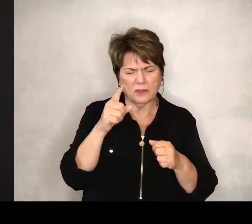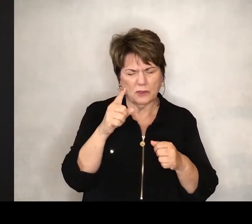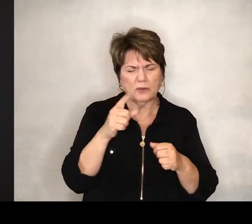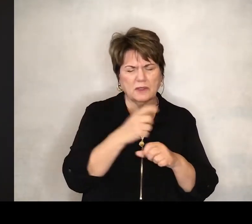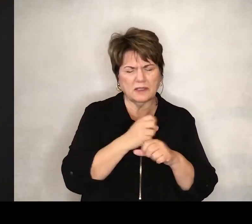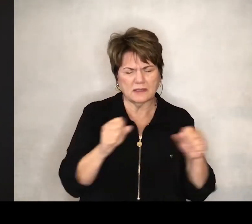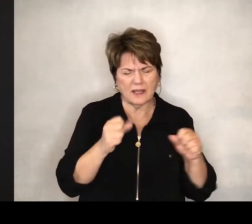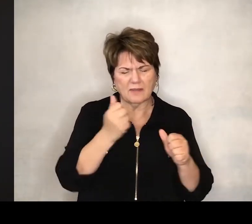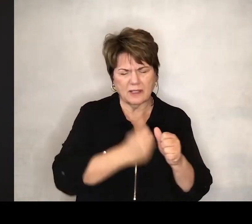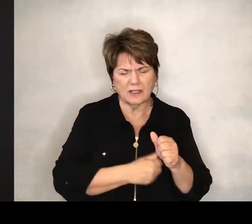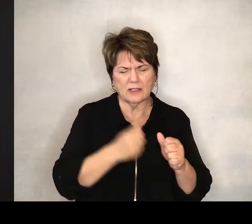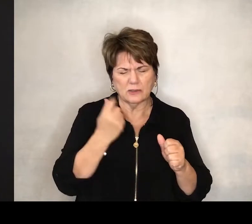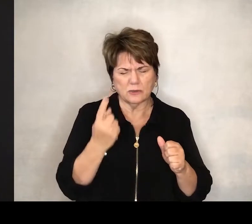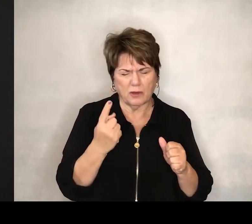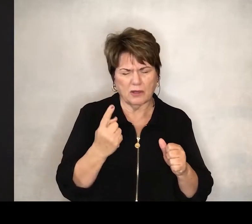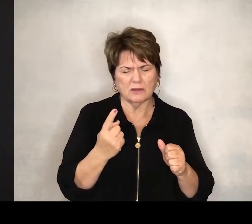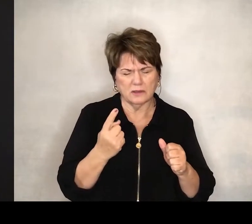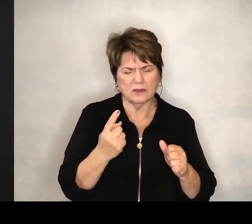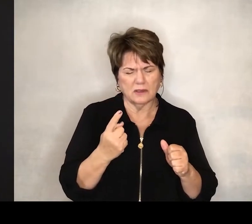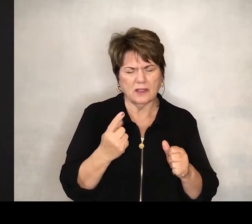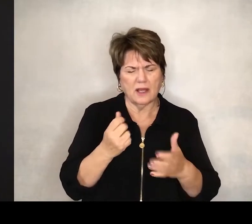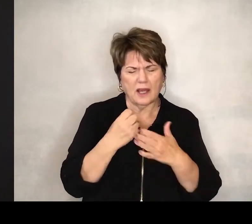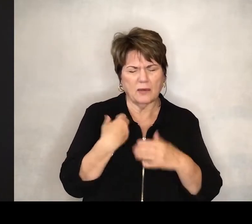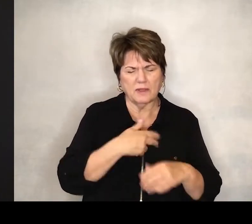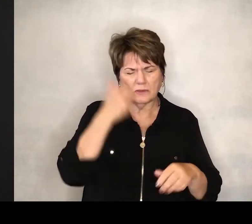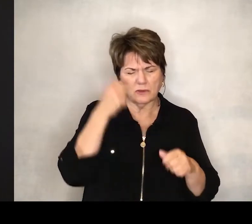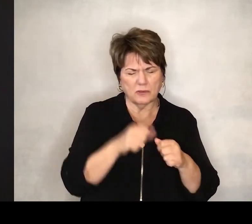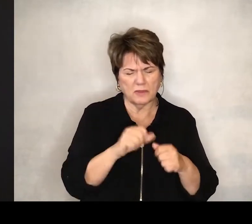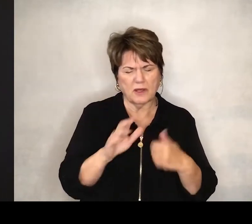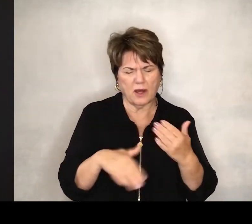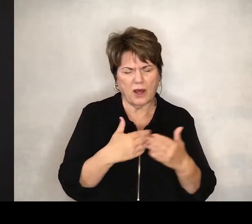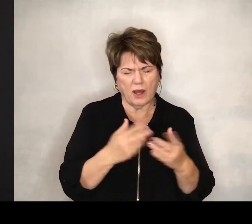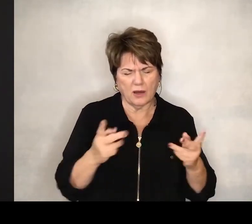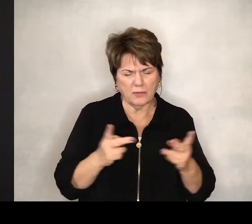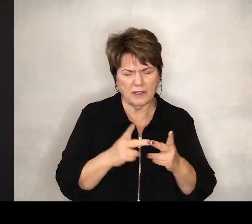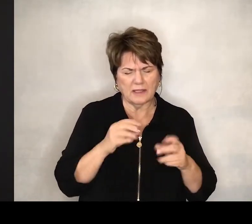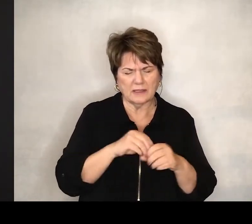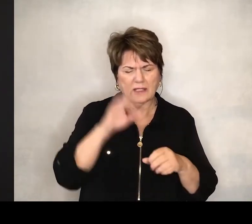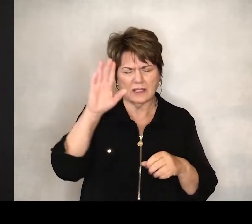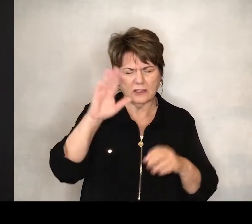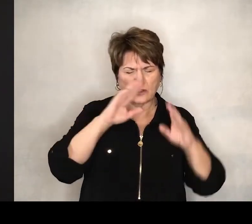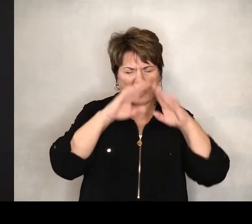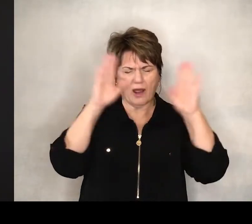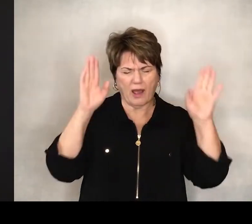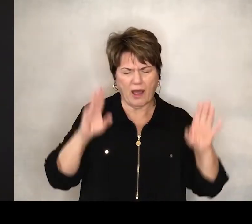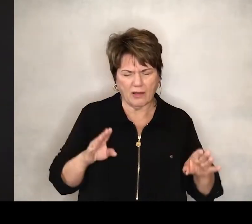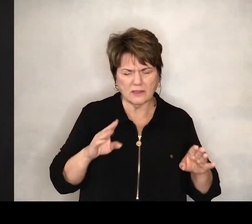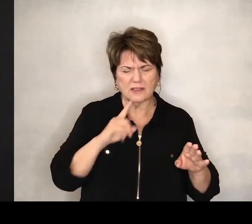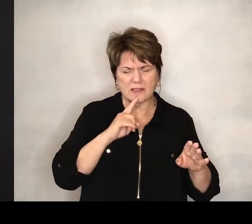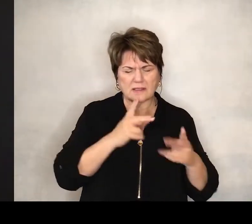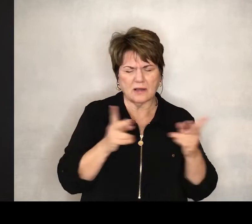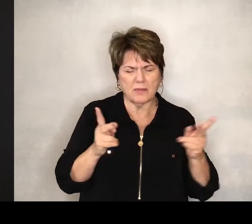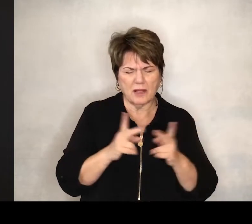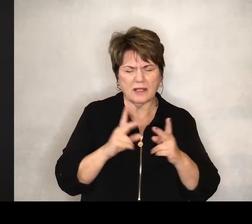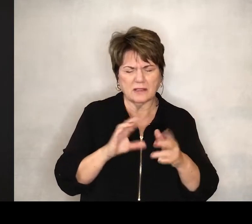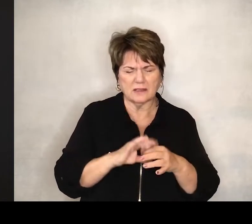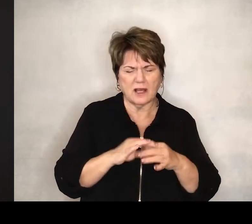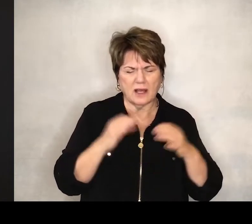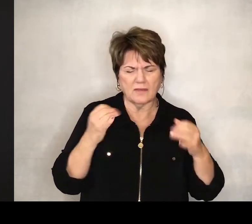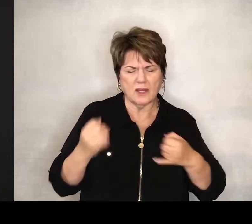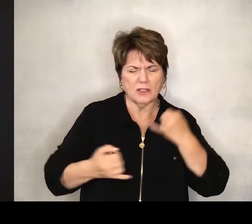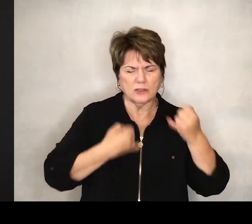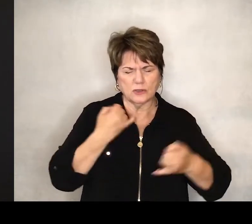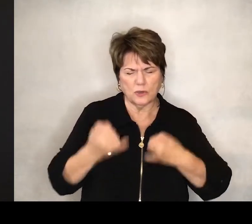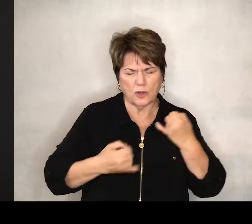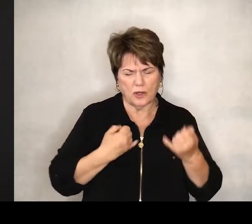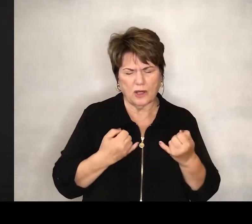us. Remind us that all places in your house are a place of joy. And